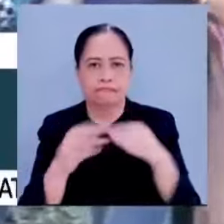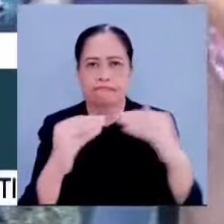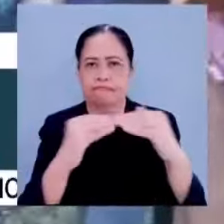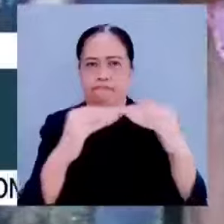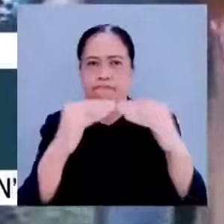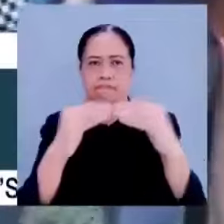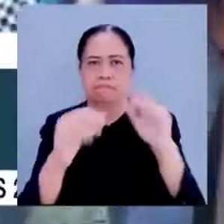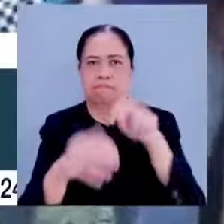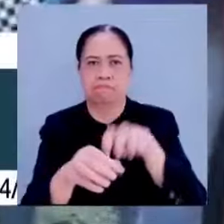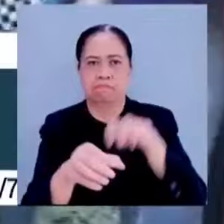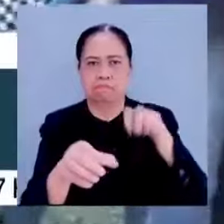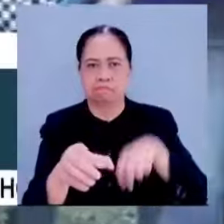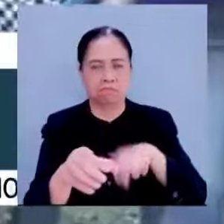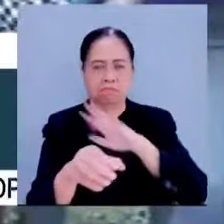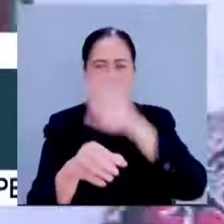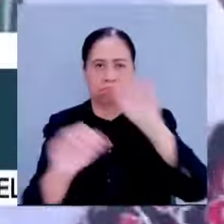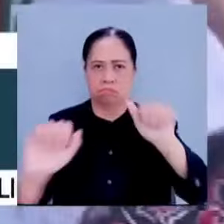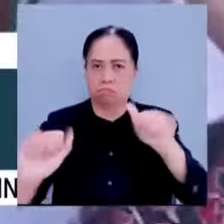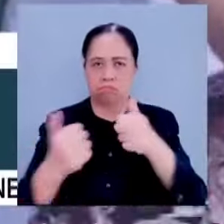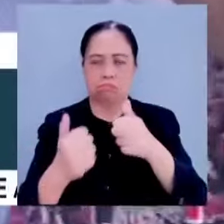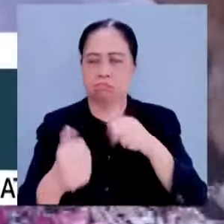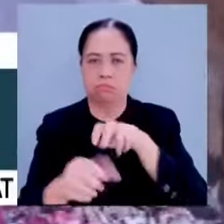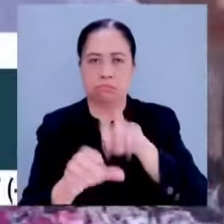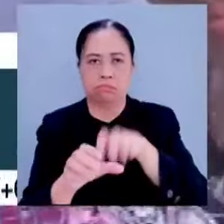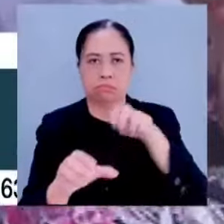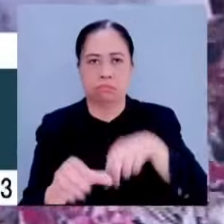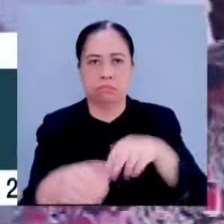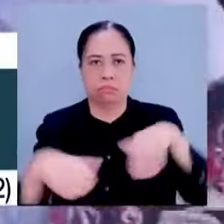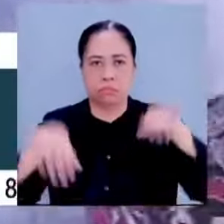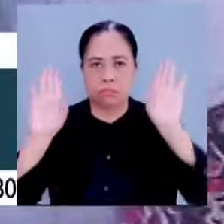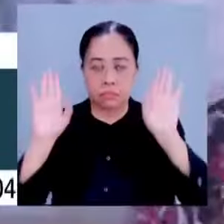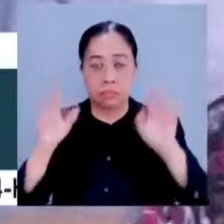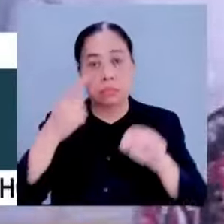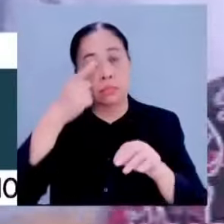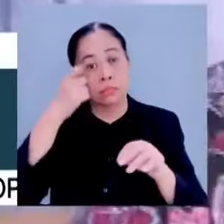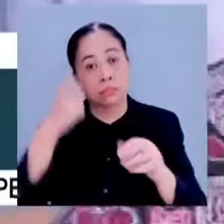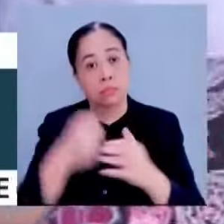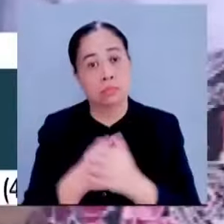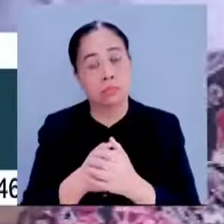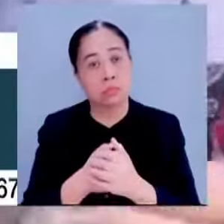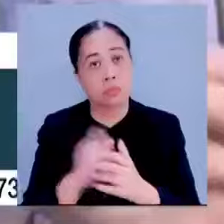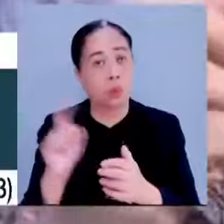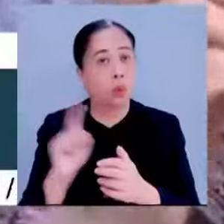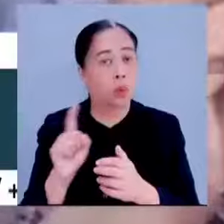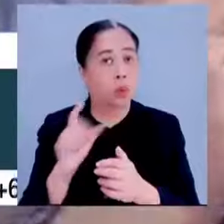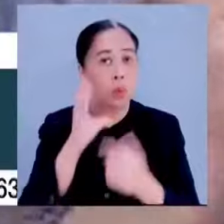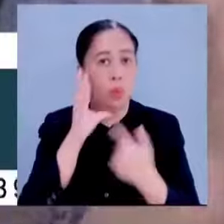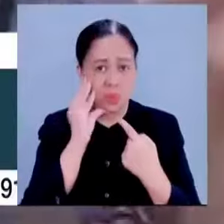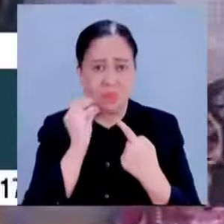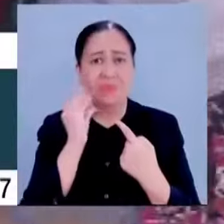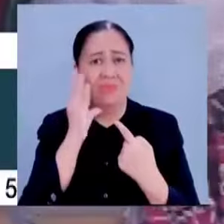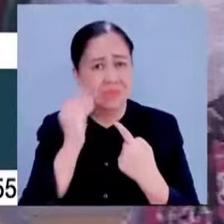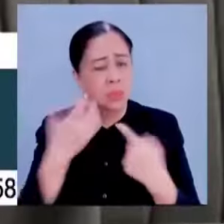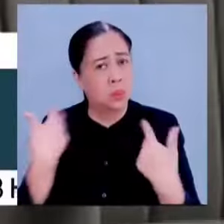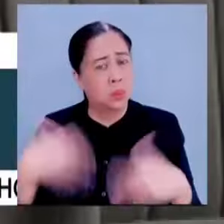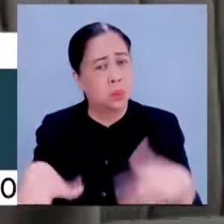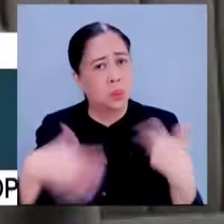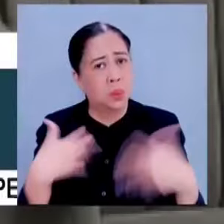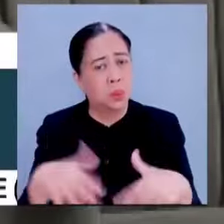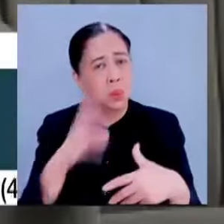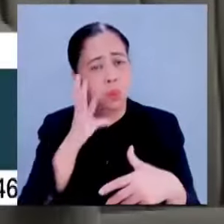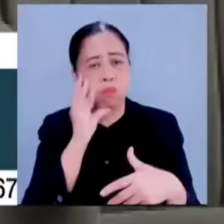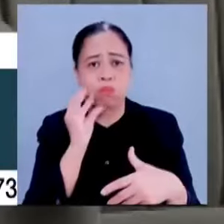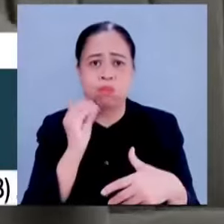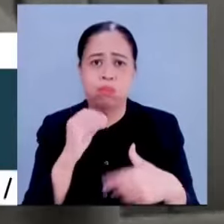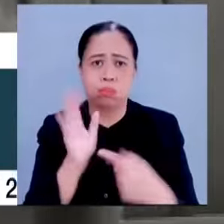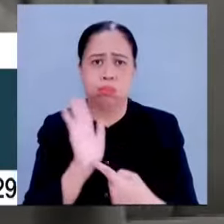down from any challenge. And because of what I went through, I have to